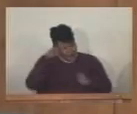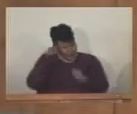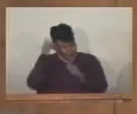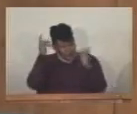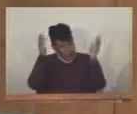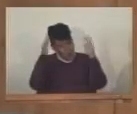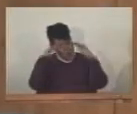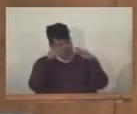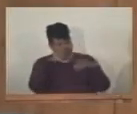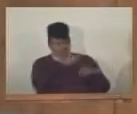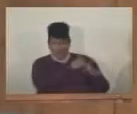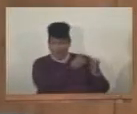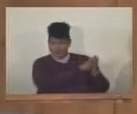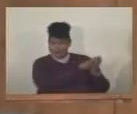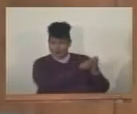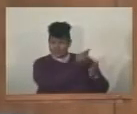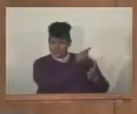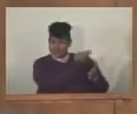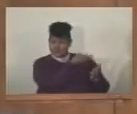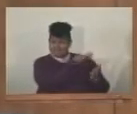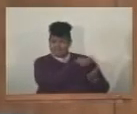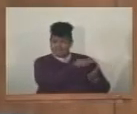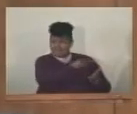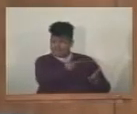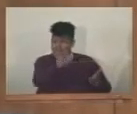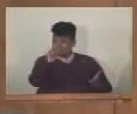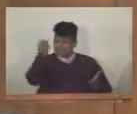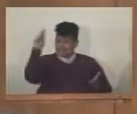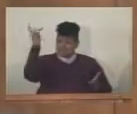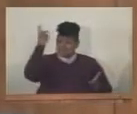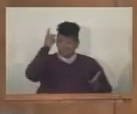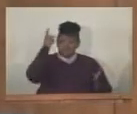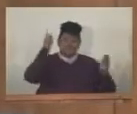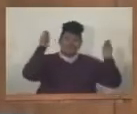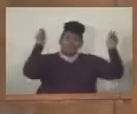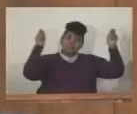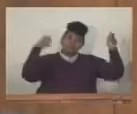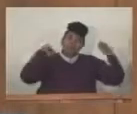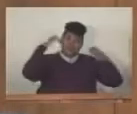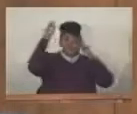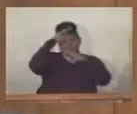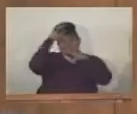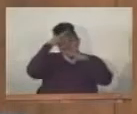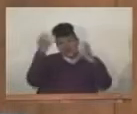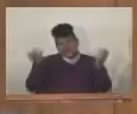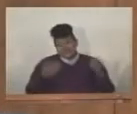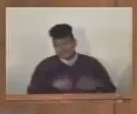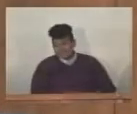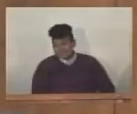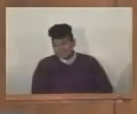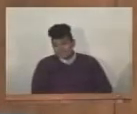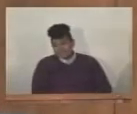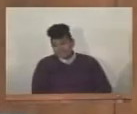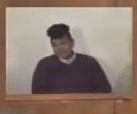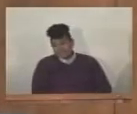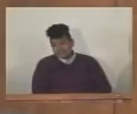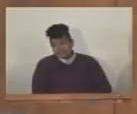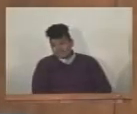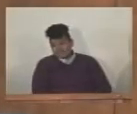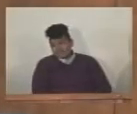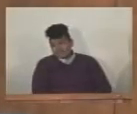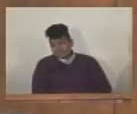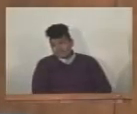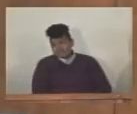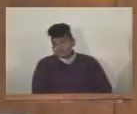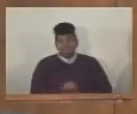Did they not see it? The mothers, the wives, the girlfriends, what was your share? Didn't you